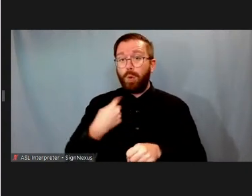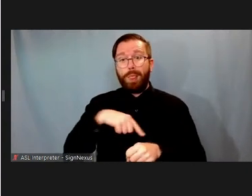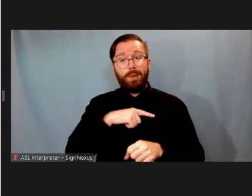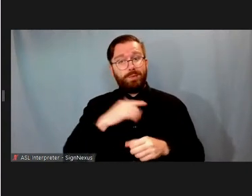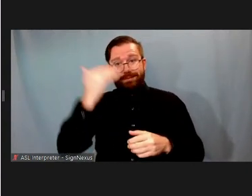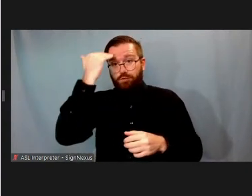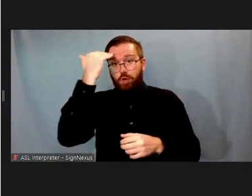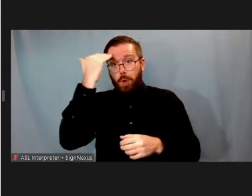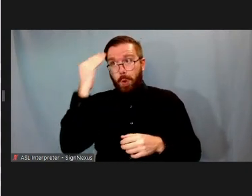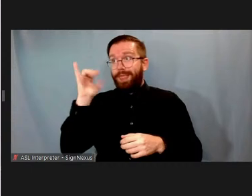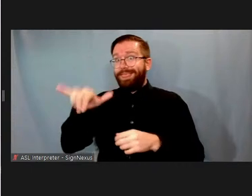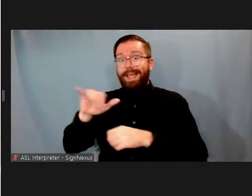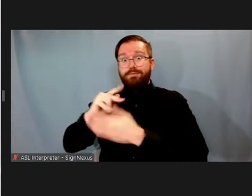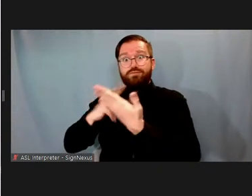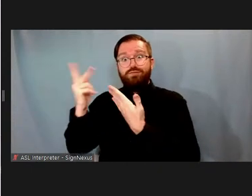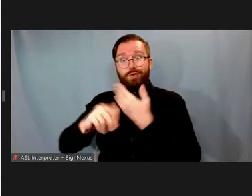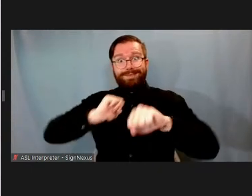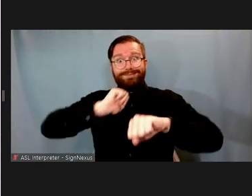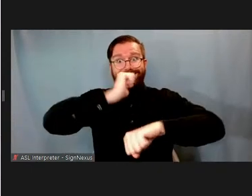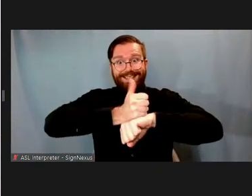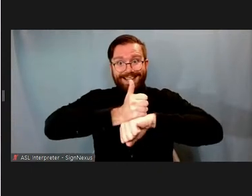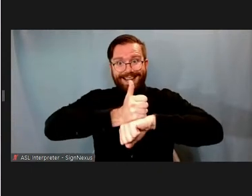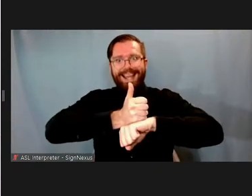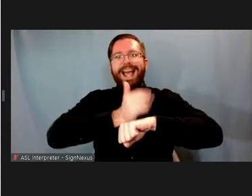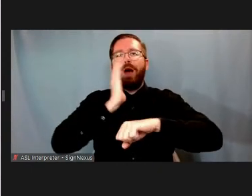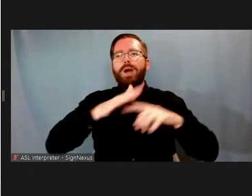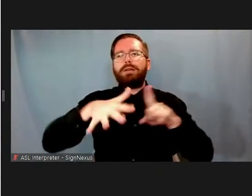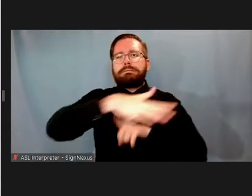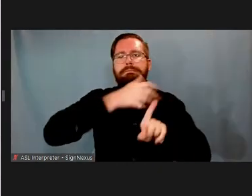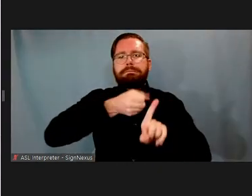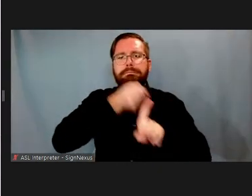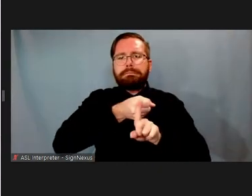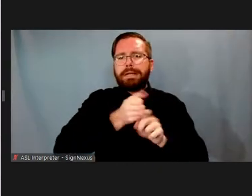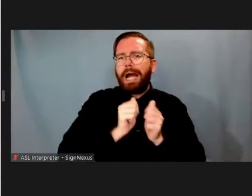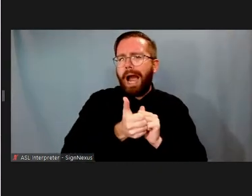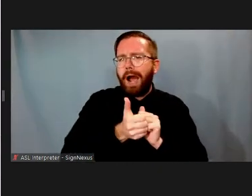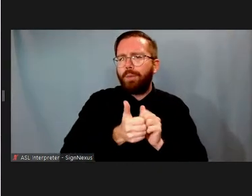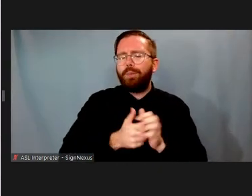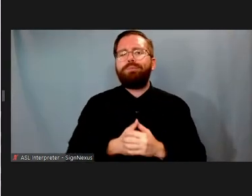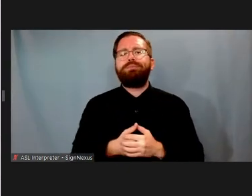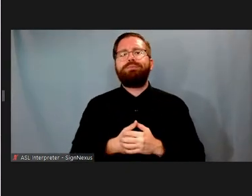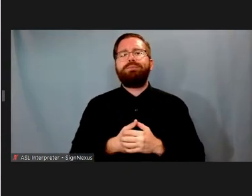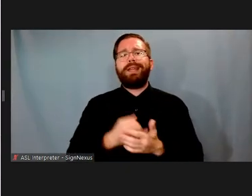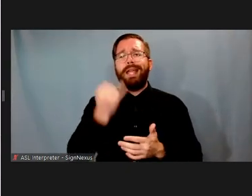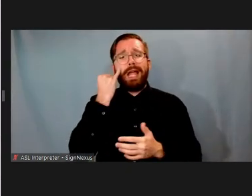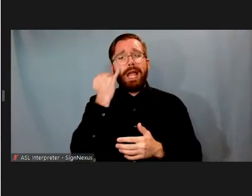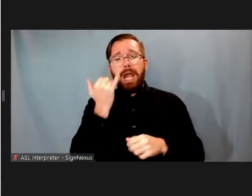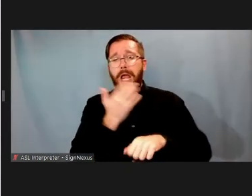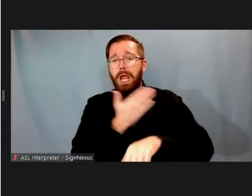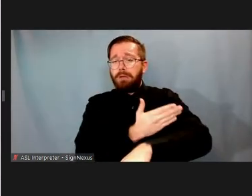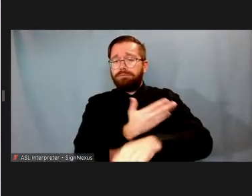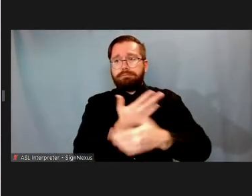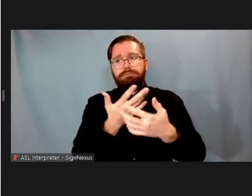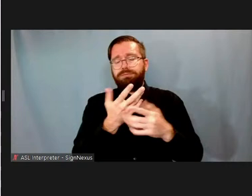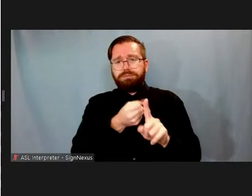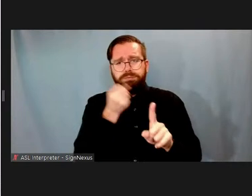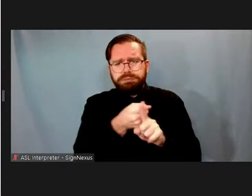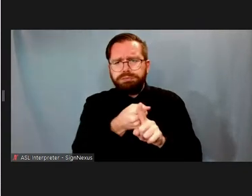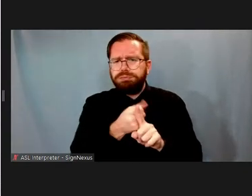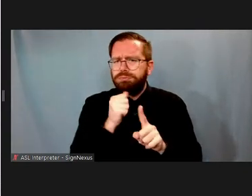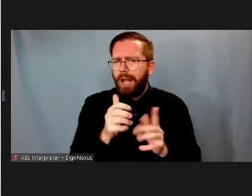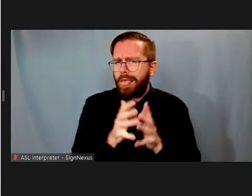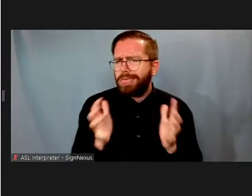decision-making process for a proposed action that is not likely to have significant effects or when the significance of the effect is